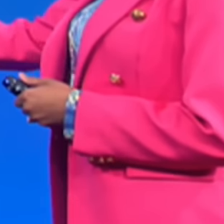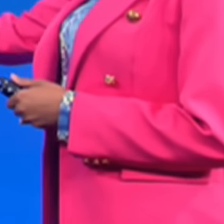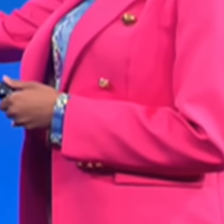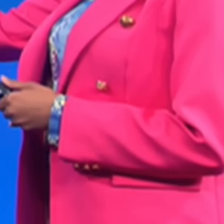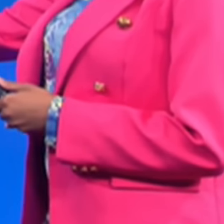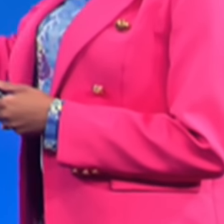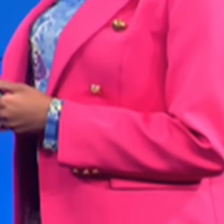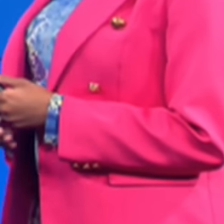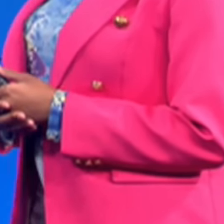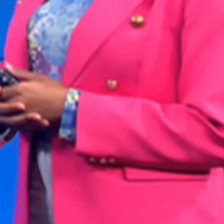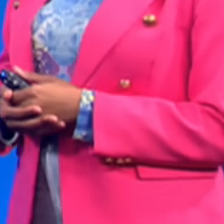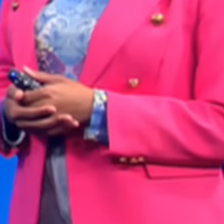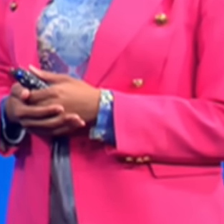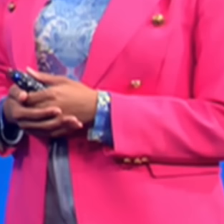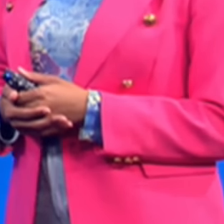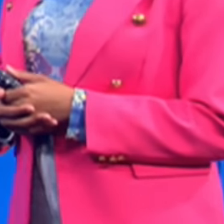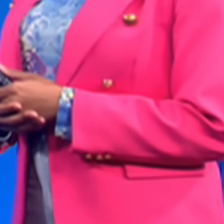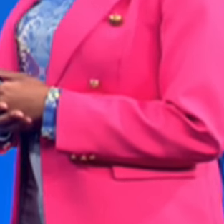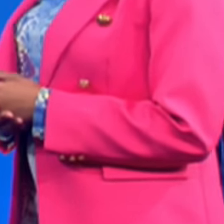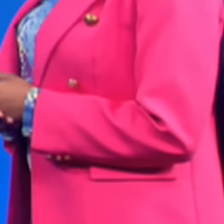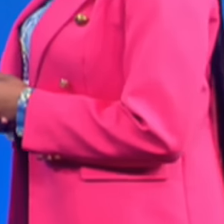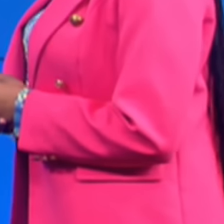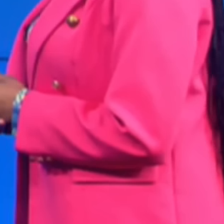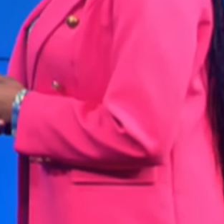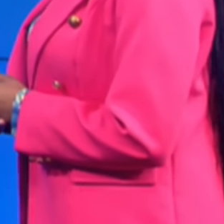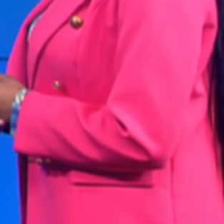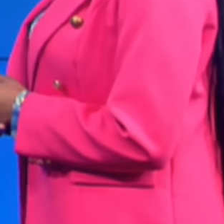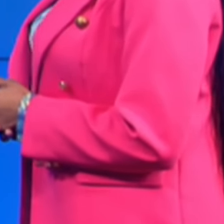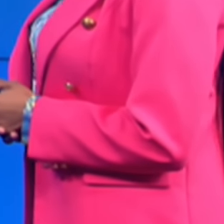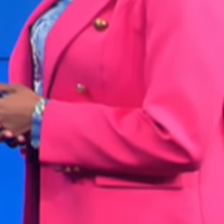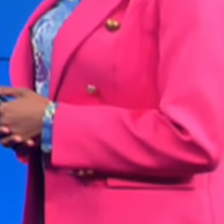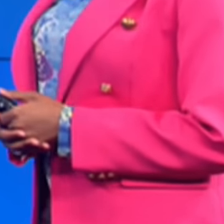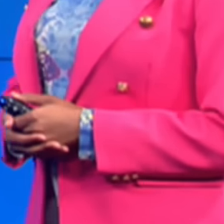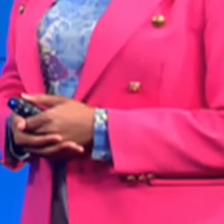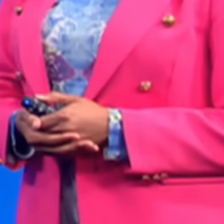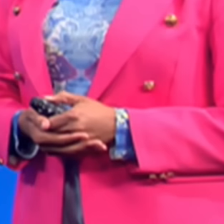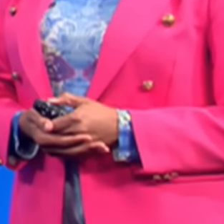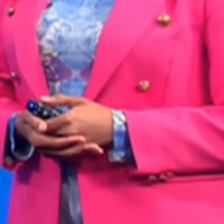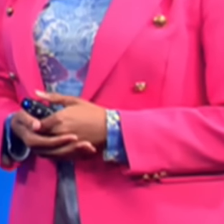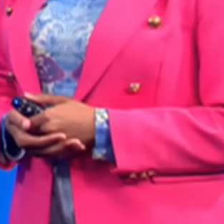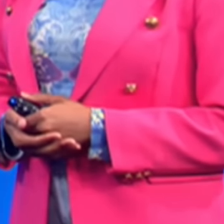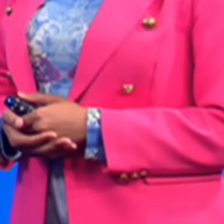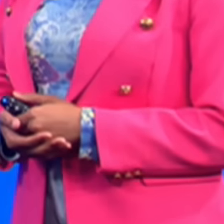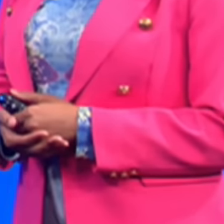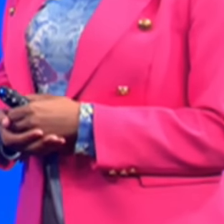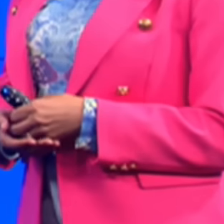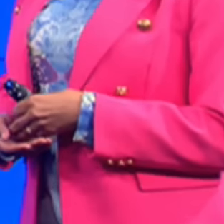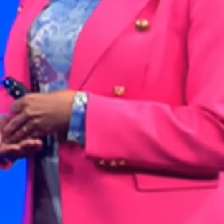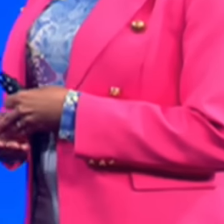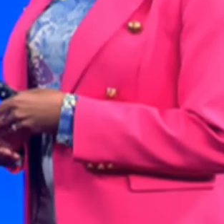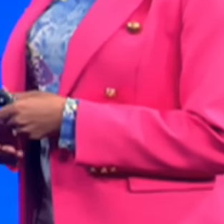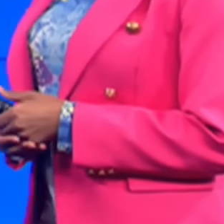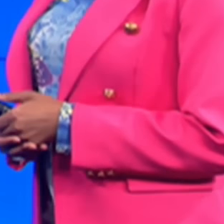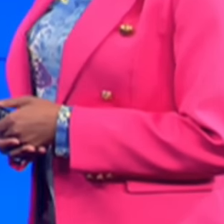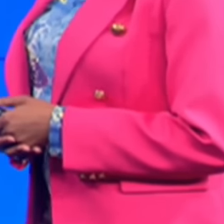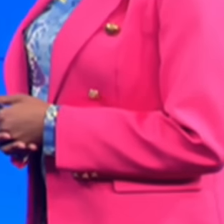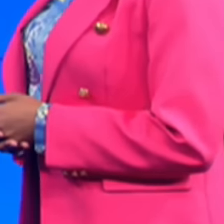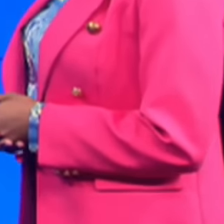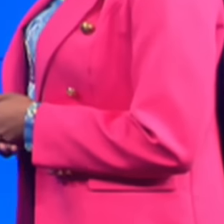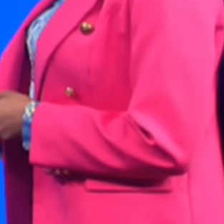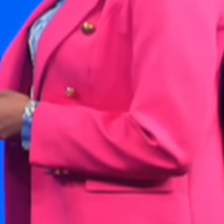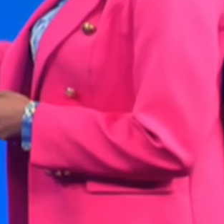25 Pietermaritzburg go tla nna tsiditsana mo mosong ka digata di le 7 go a go di le 23 Kokstad e tla nna tsididi mo mosong ka digata di le 5 go a go di